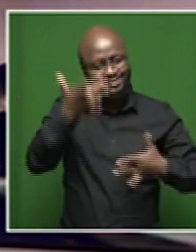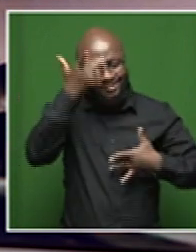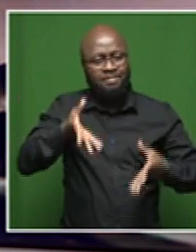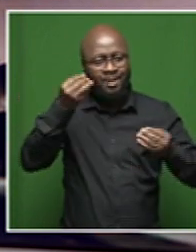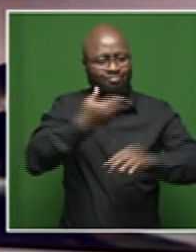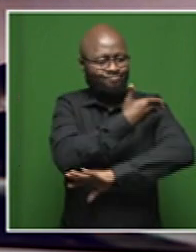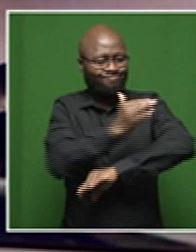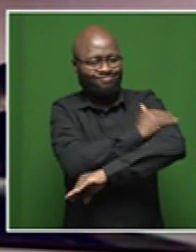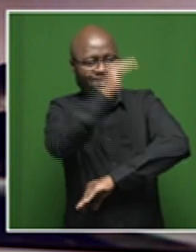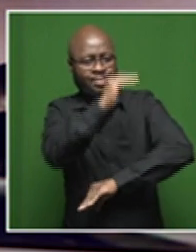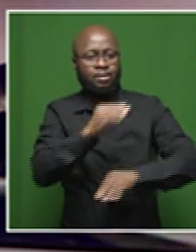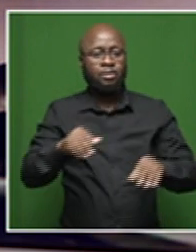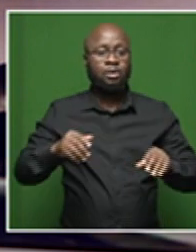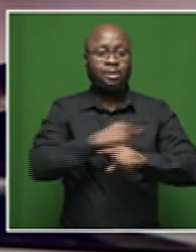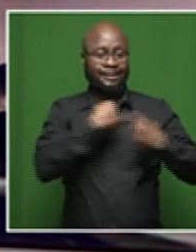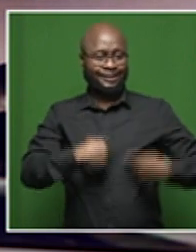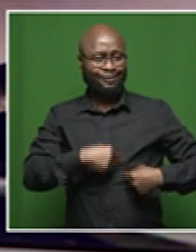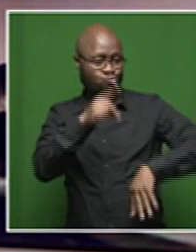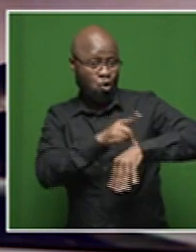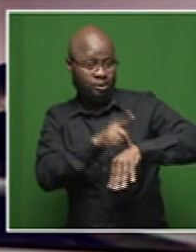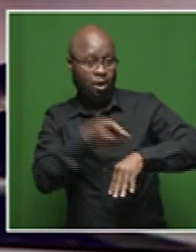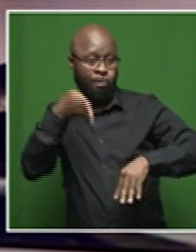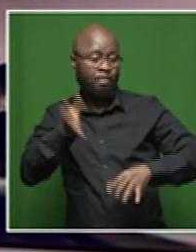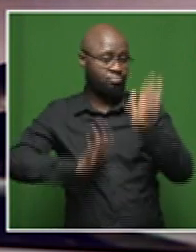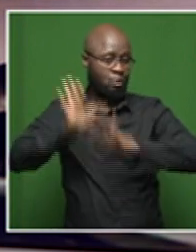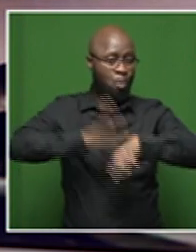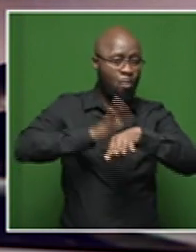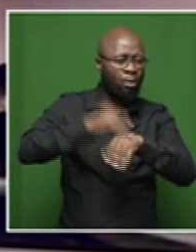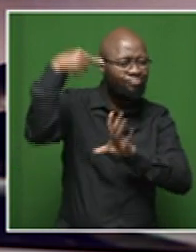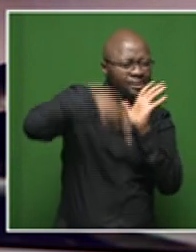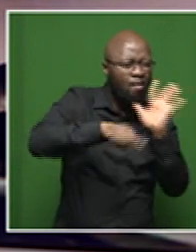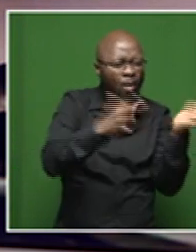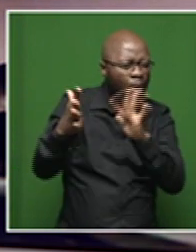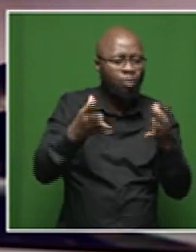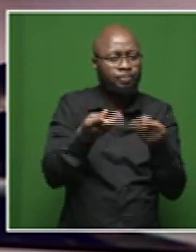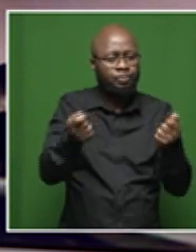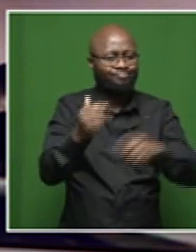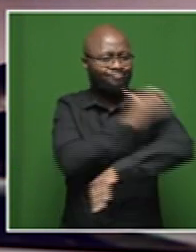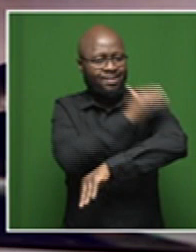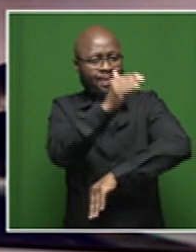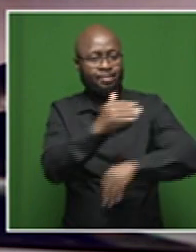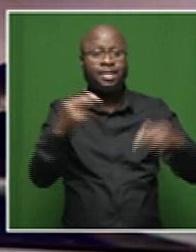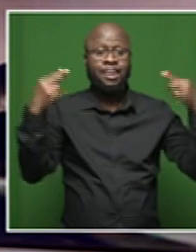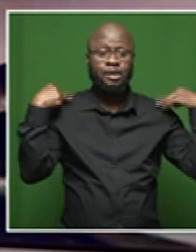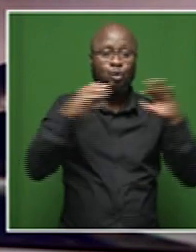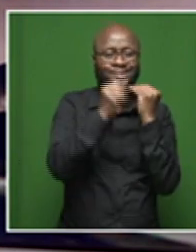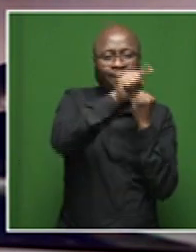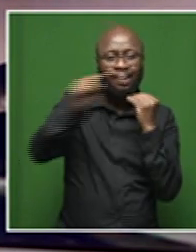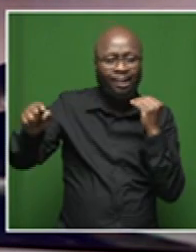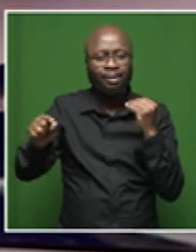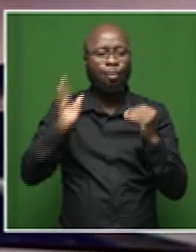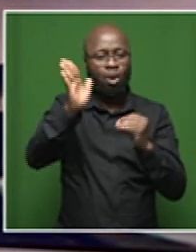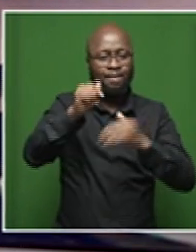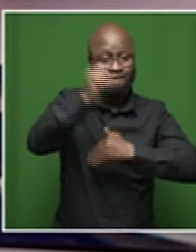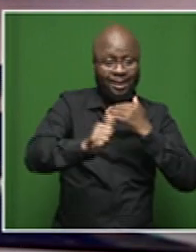and hypertensive heart disease, and we'll speak to a health promotions officer from the Heart and Stroke Foundation South Africa about what they're doing this month in